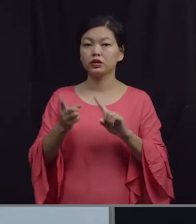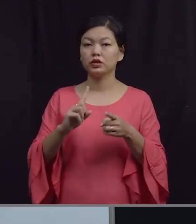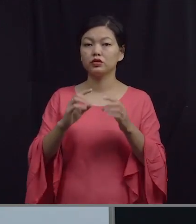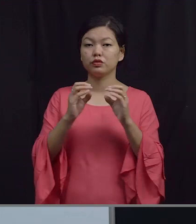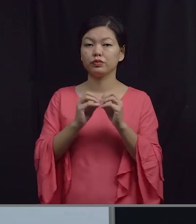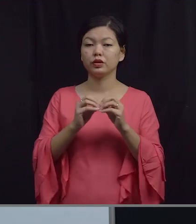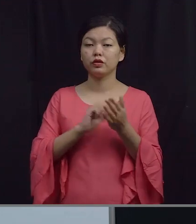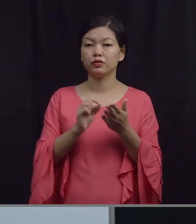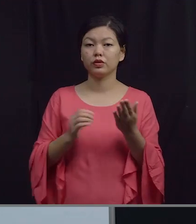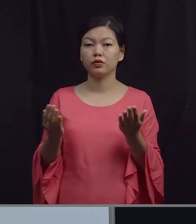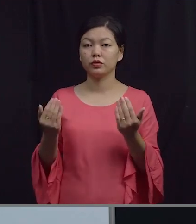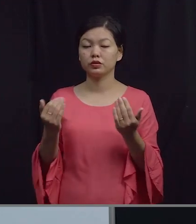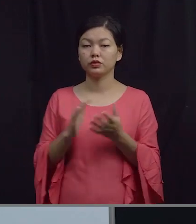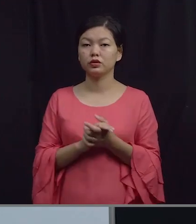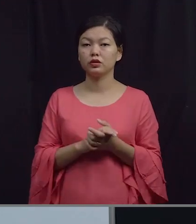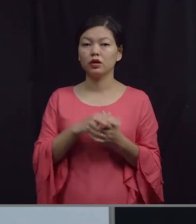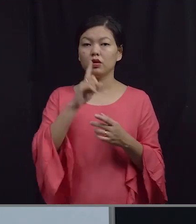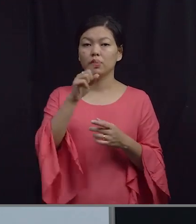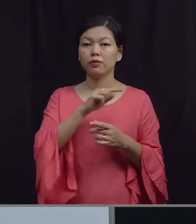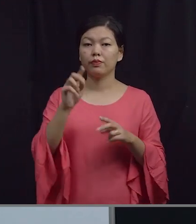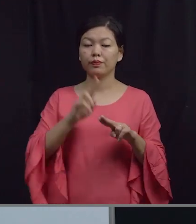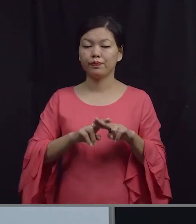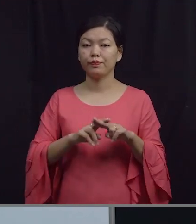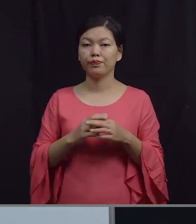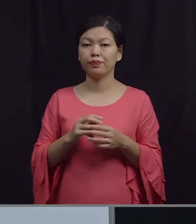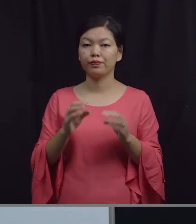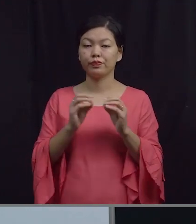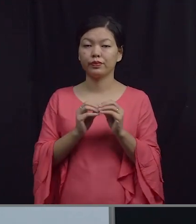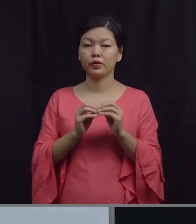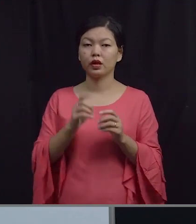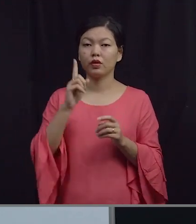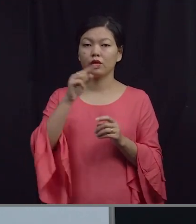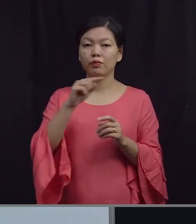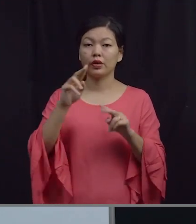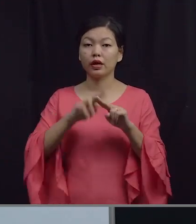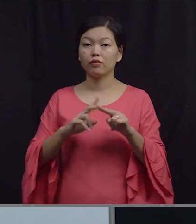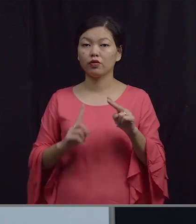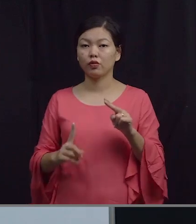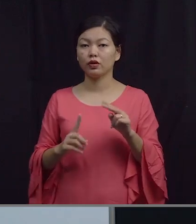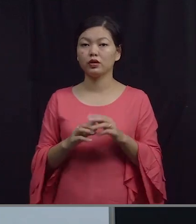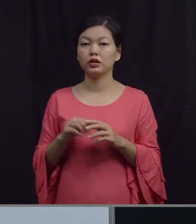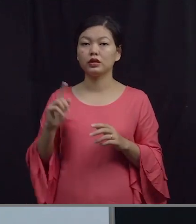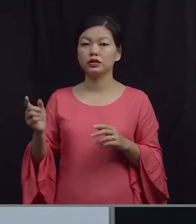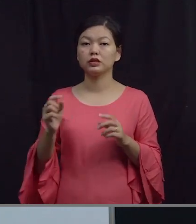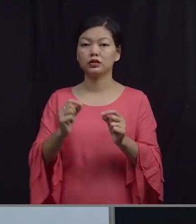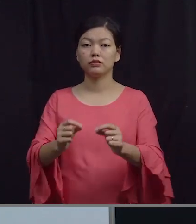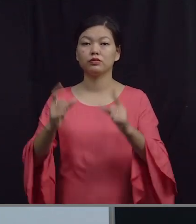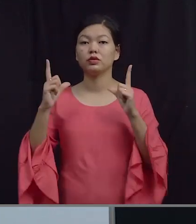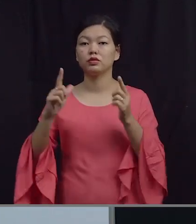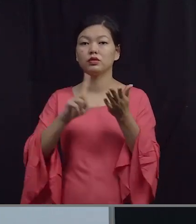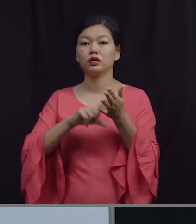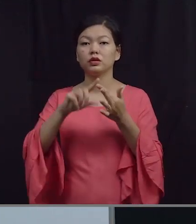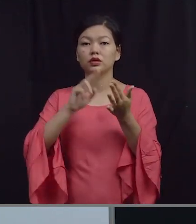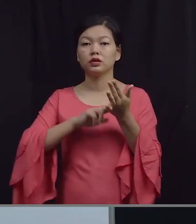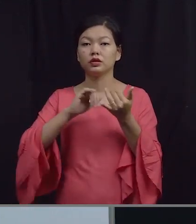by f1, right? In place of 1 by f, I can write p. So likewise 1 by f1, this is the power of lens for